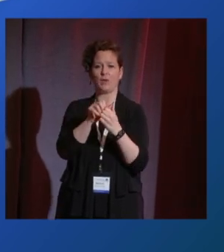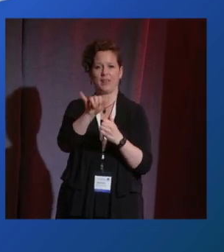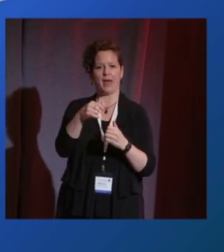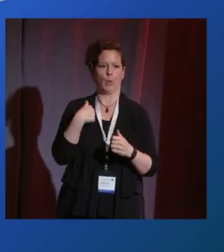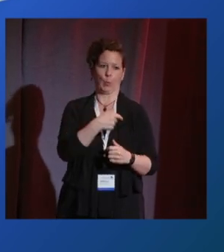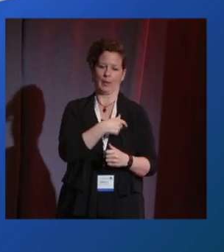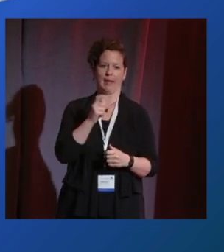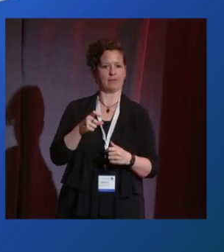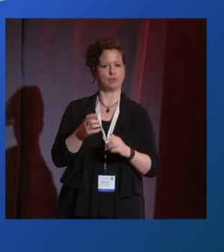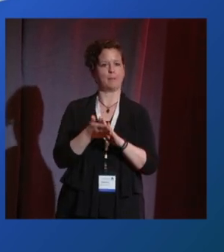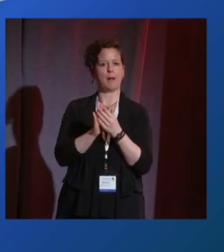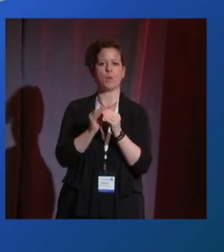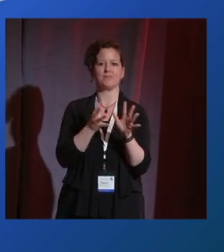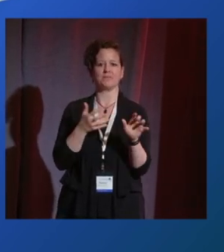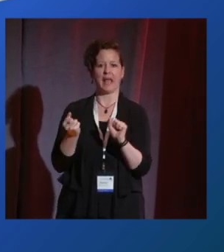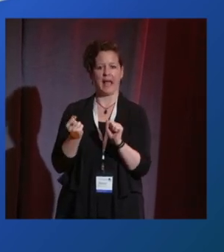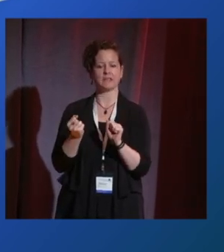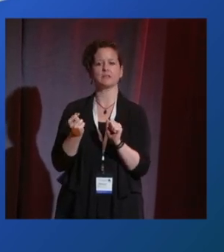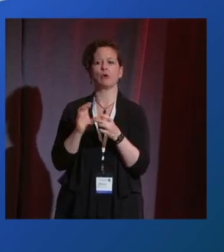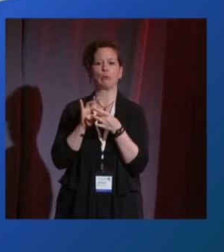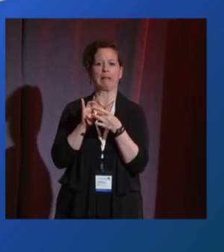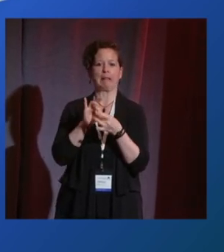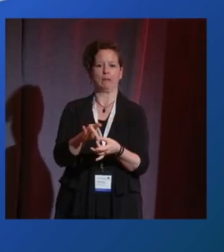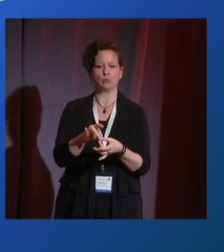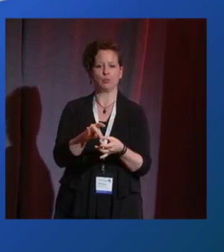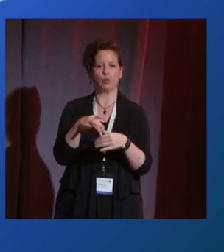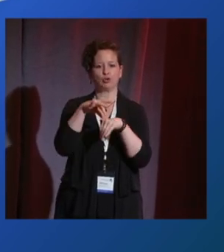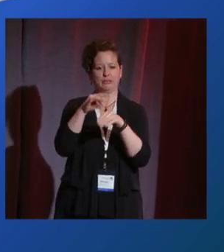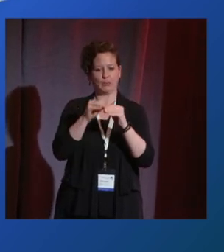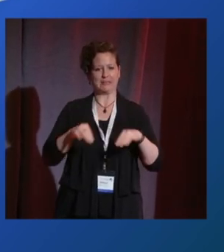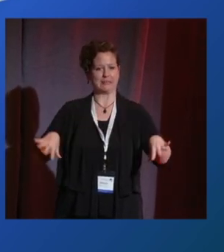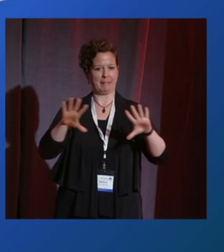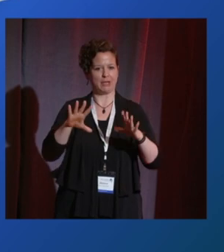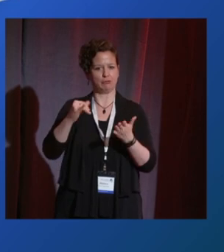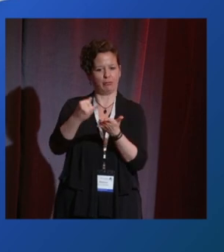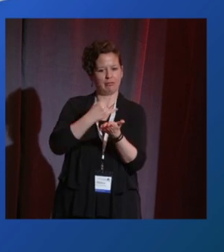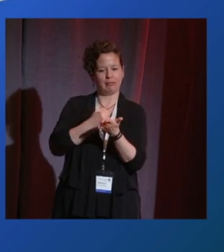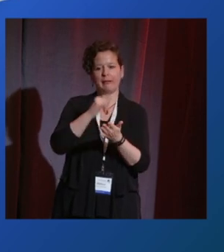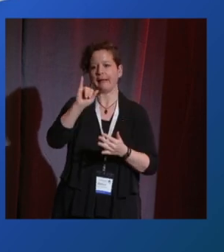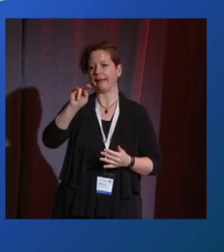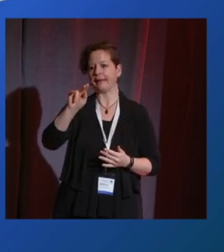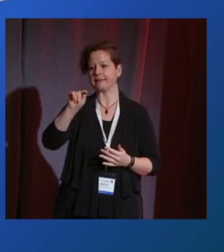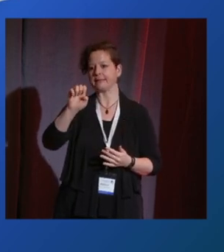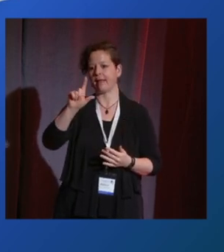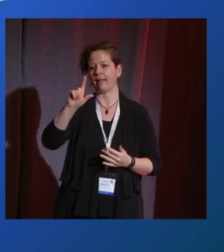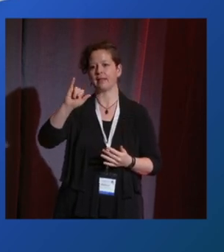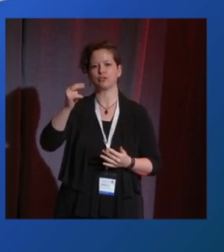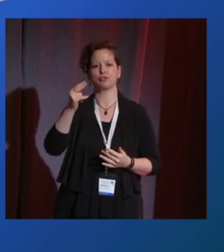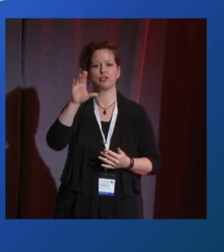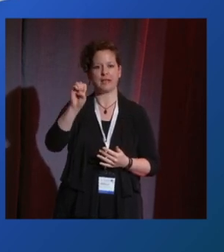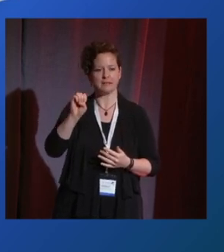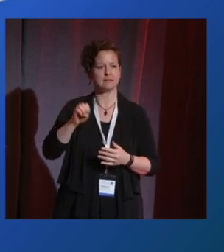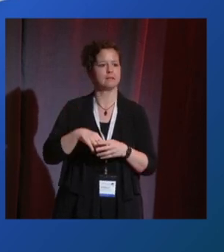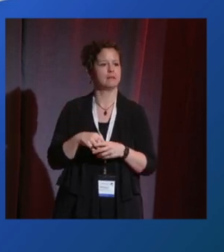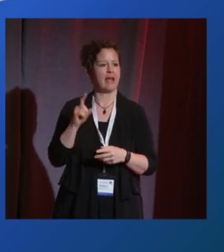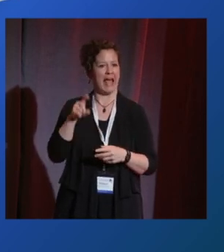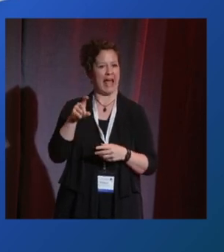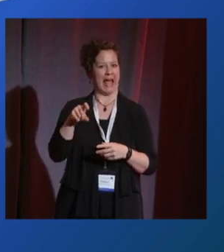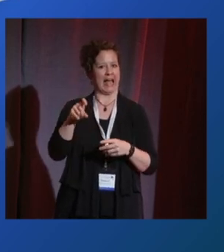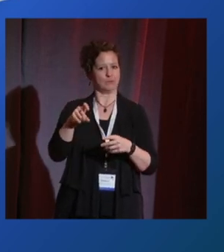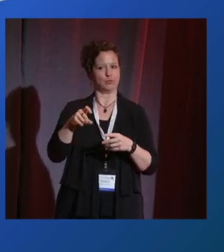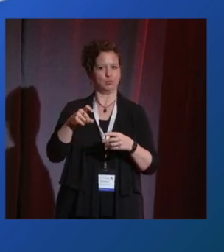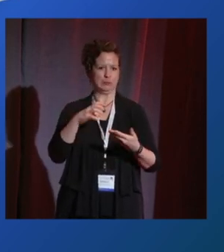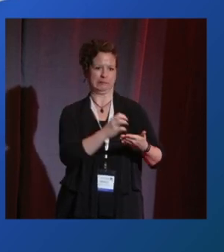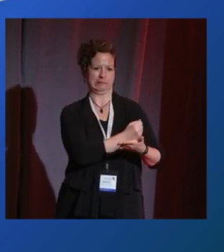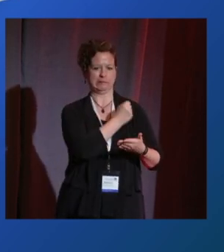it comes to uh geospacial intelligence we have to leverage automation um more so now than ever and